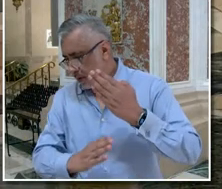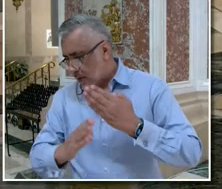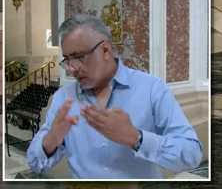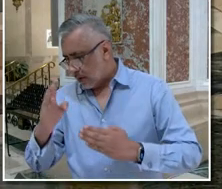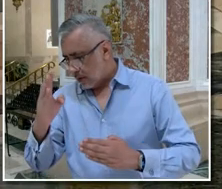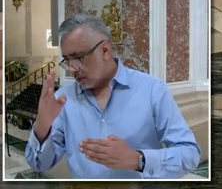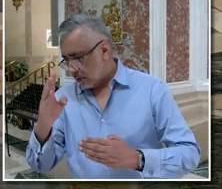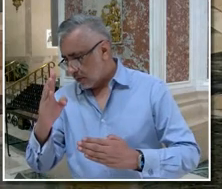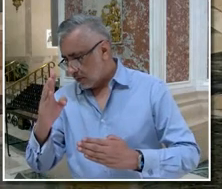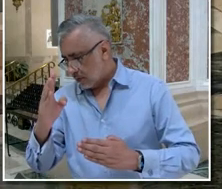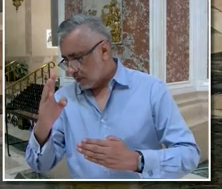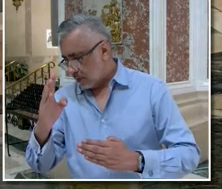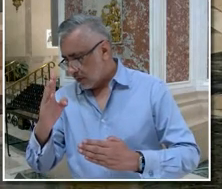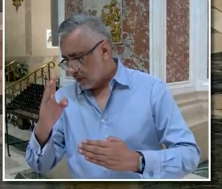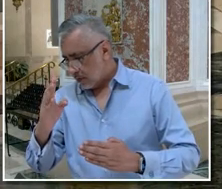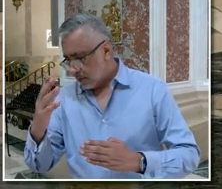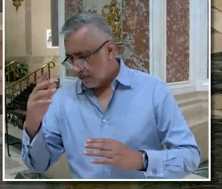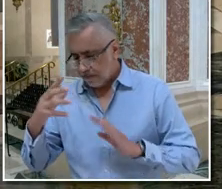hands.